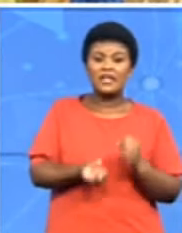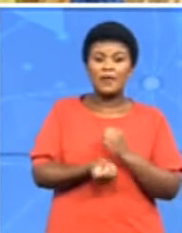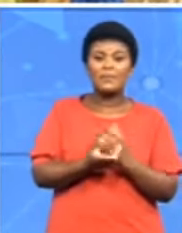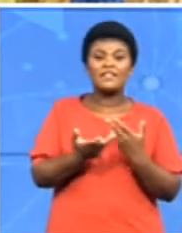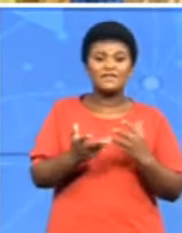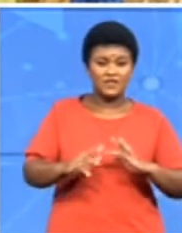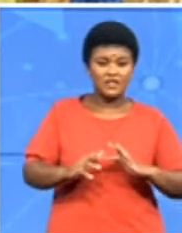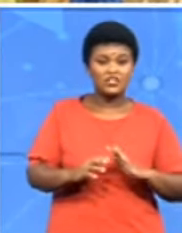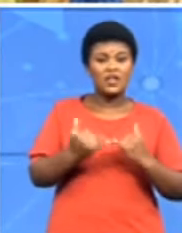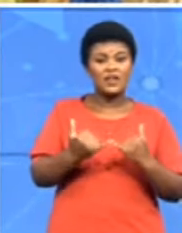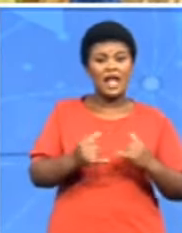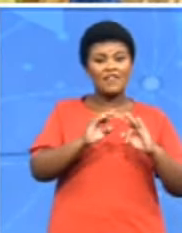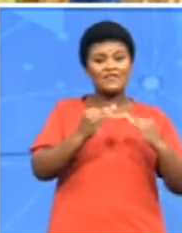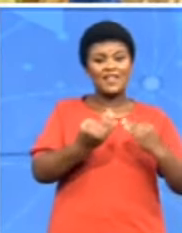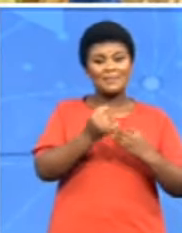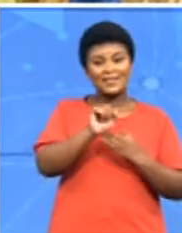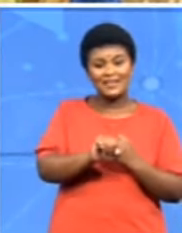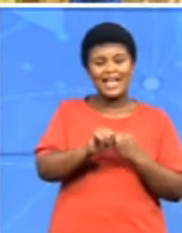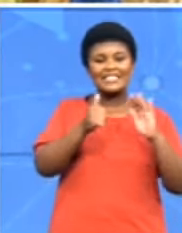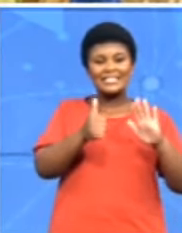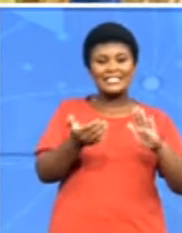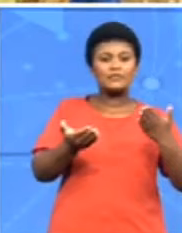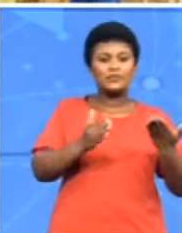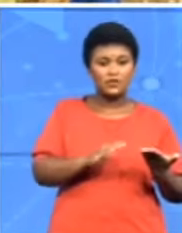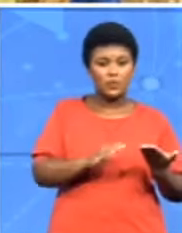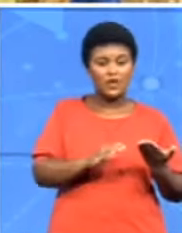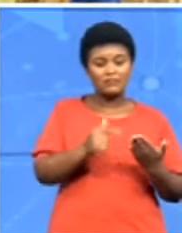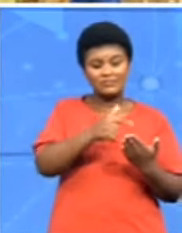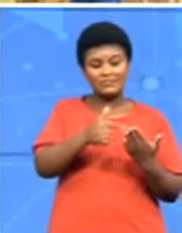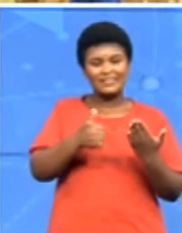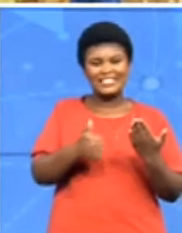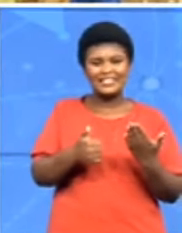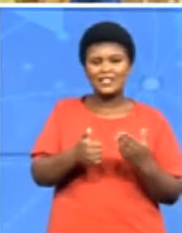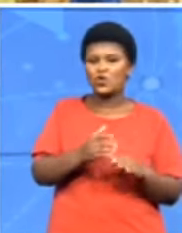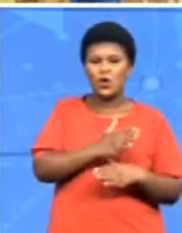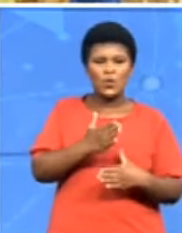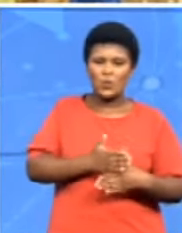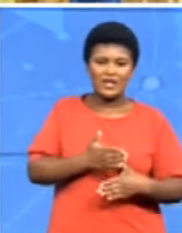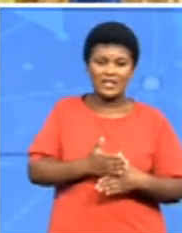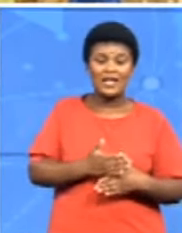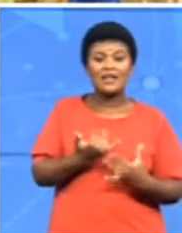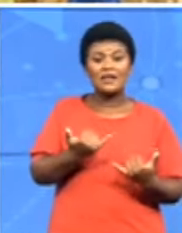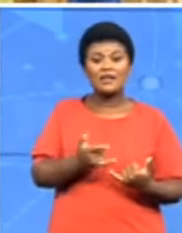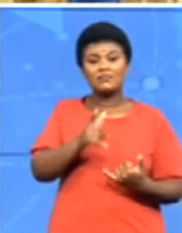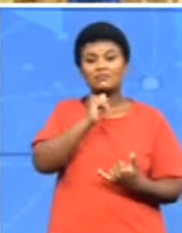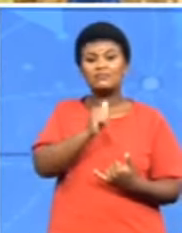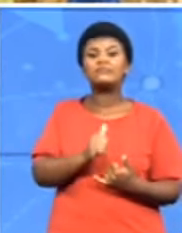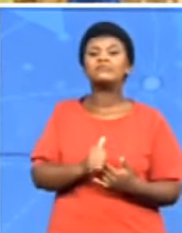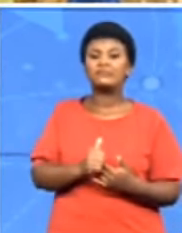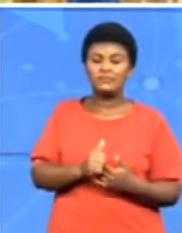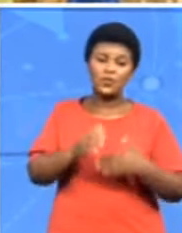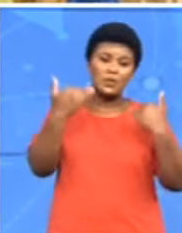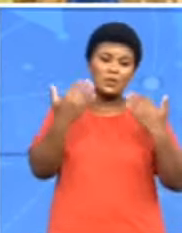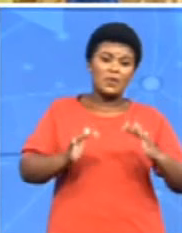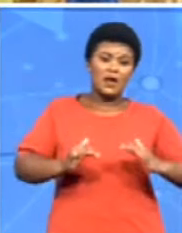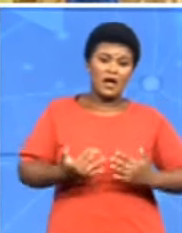that had passed away, none of them were working, so they were saying that, you know, they did not know how they were going